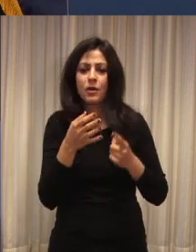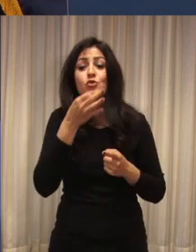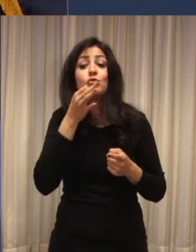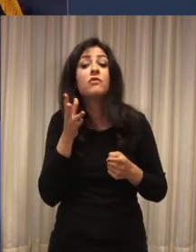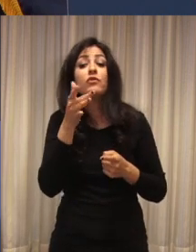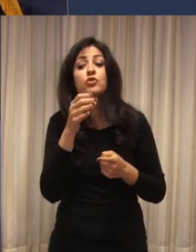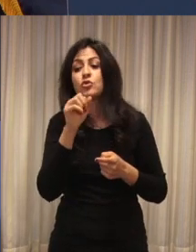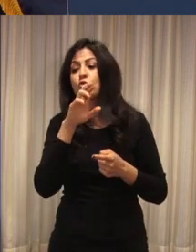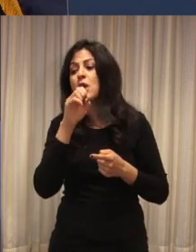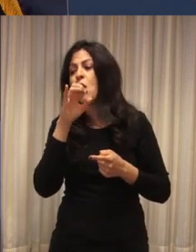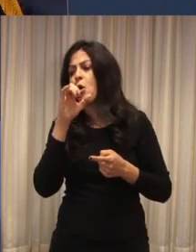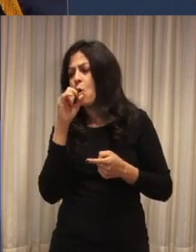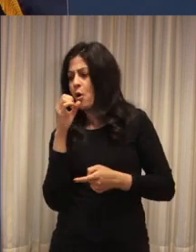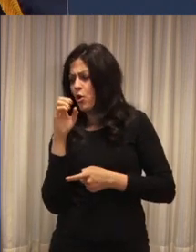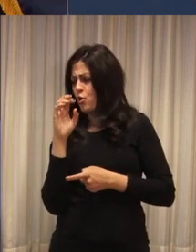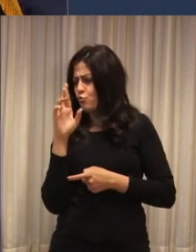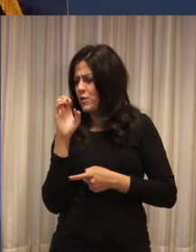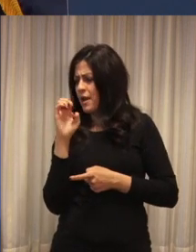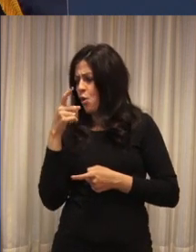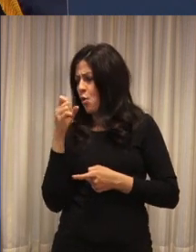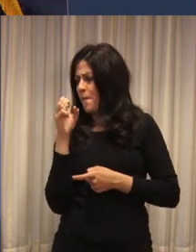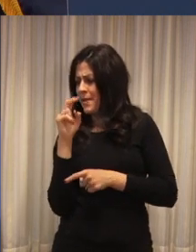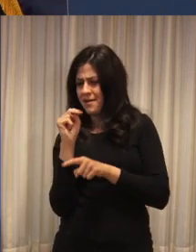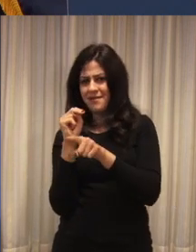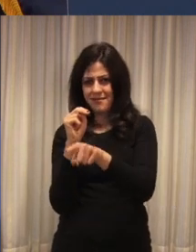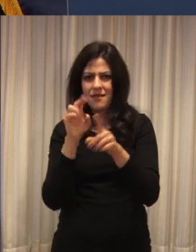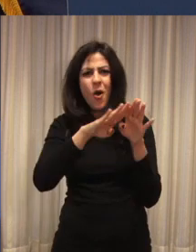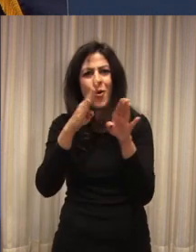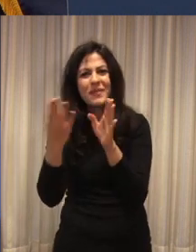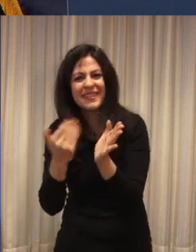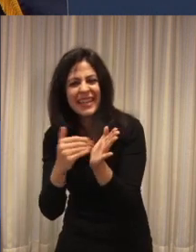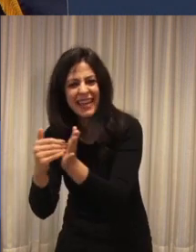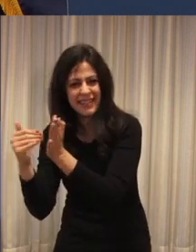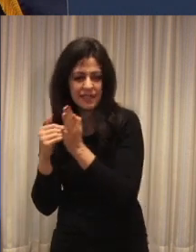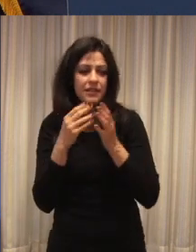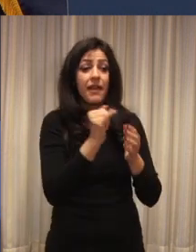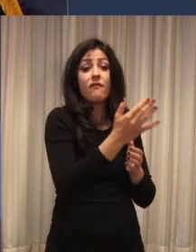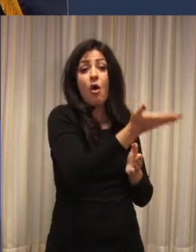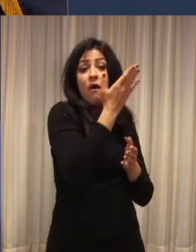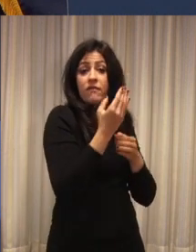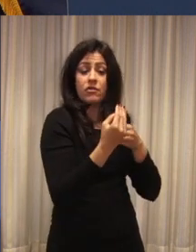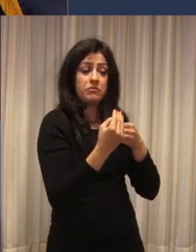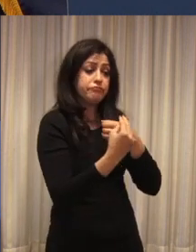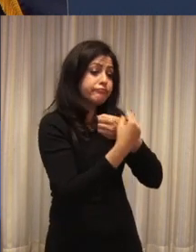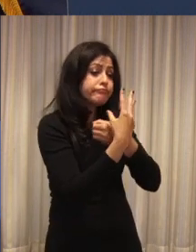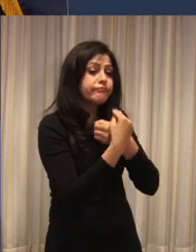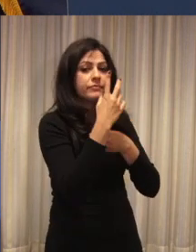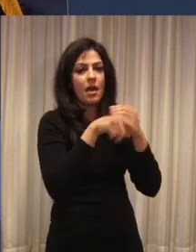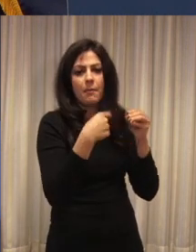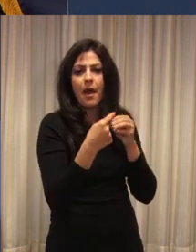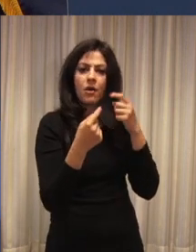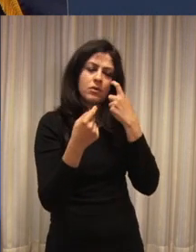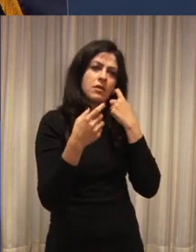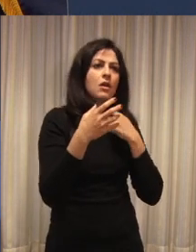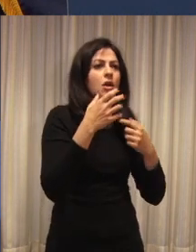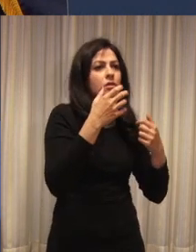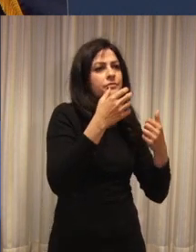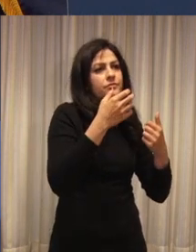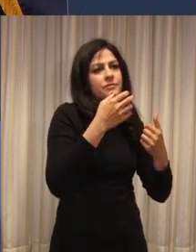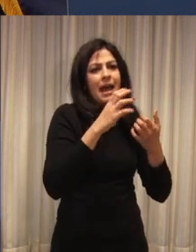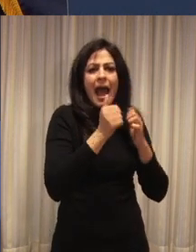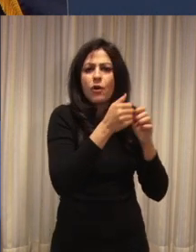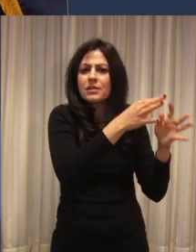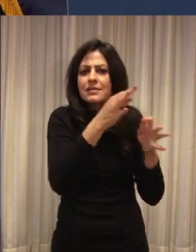that have offered their advice about the medium and long-term and short-term investments and decisions we should